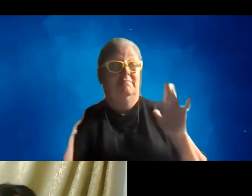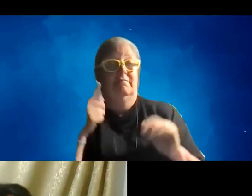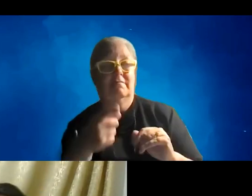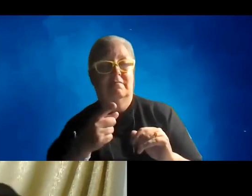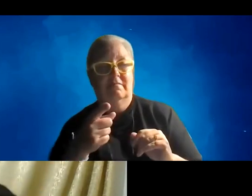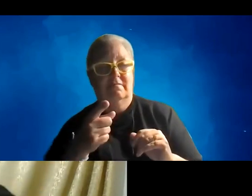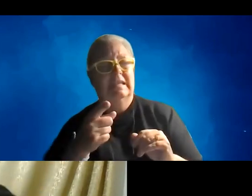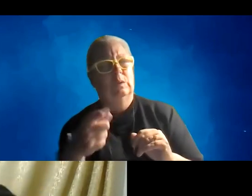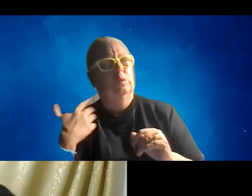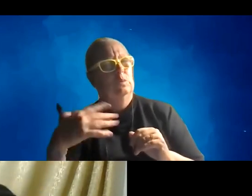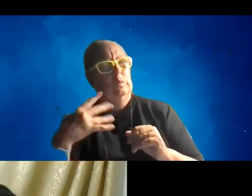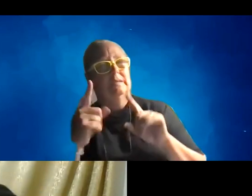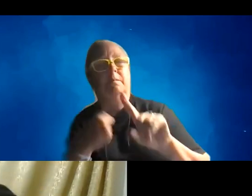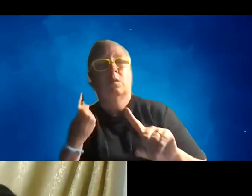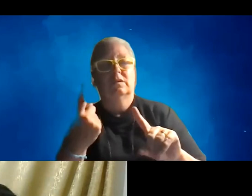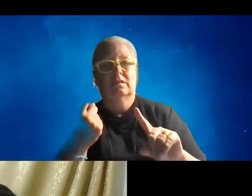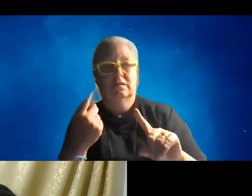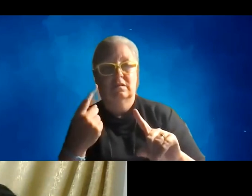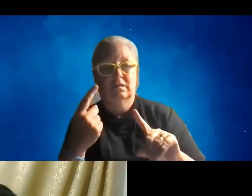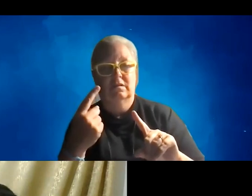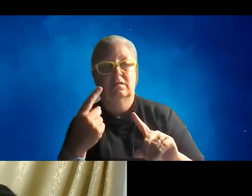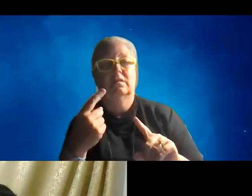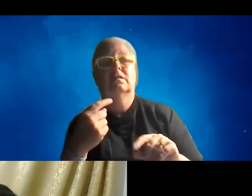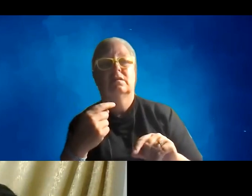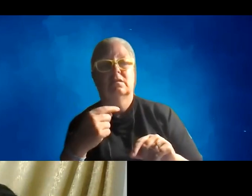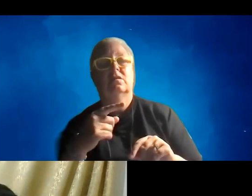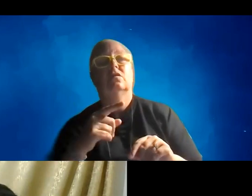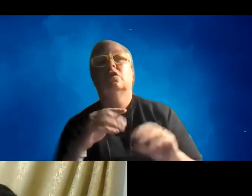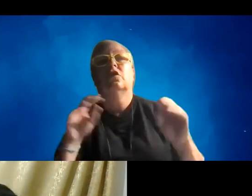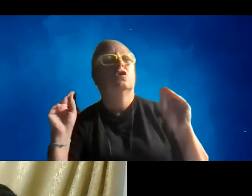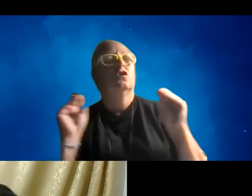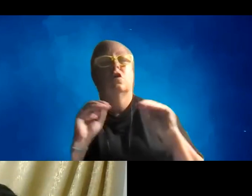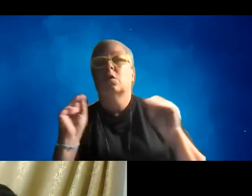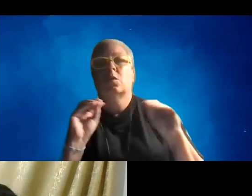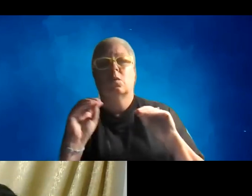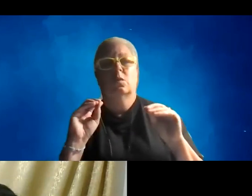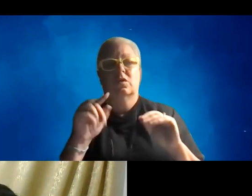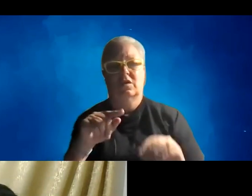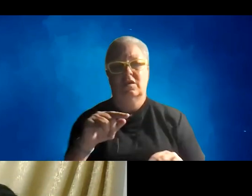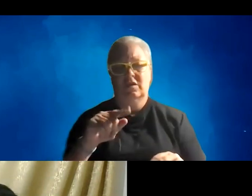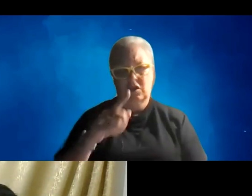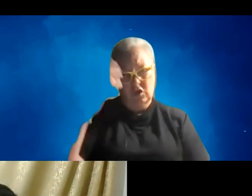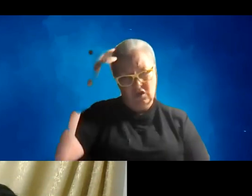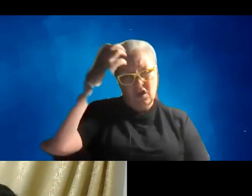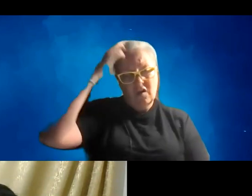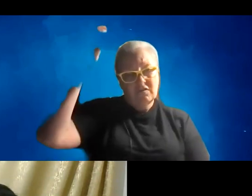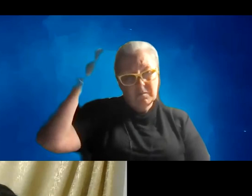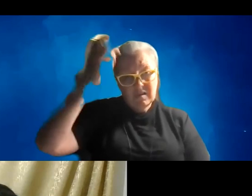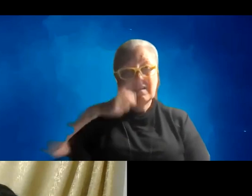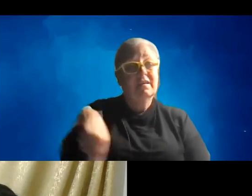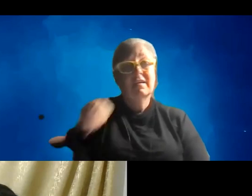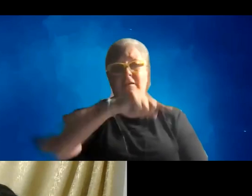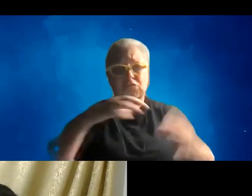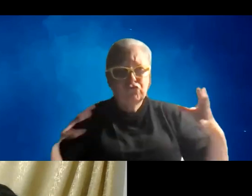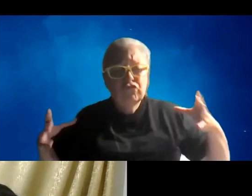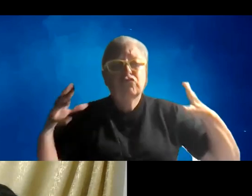will actually not be having CHOGM this year. It's been cancelled again. That's the heads of government of the Commonwealth meeting. So we